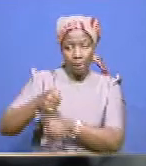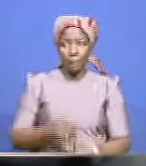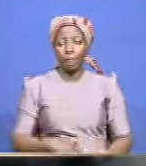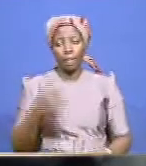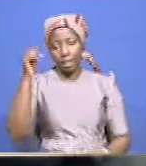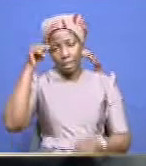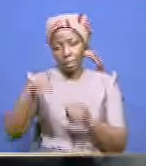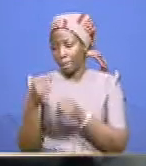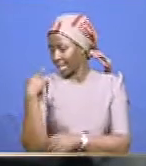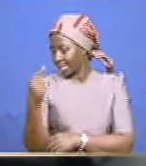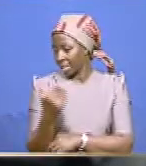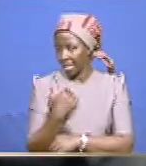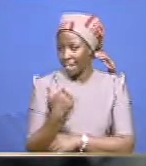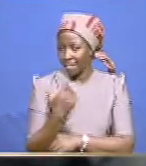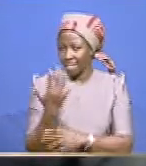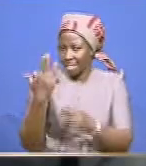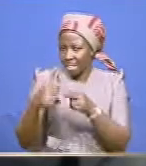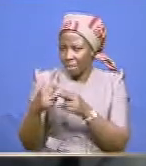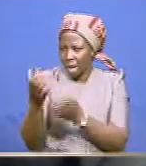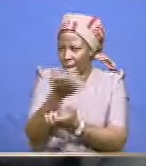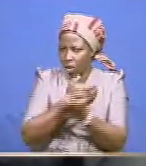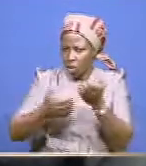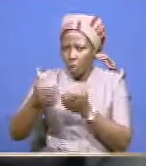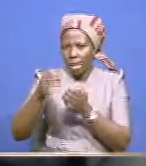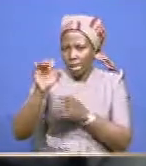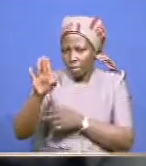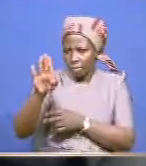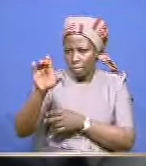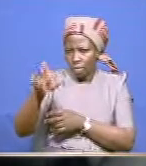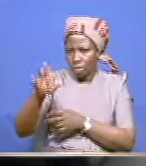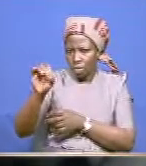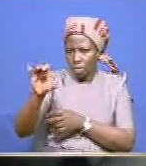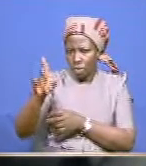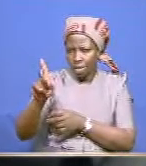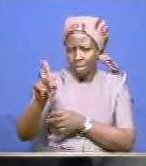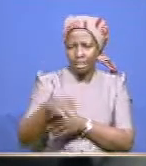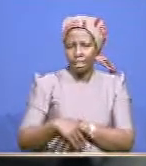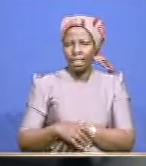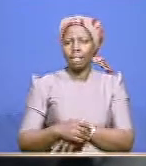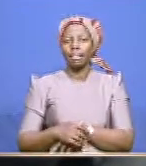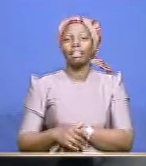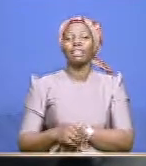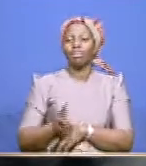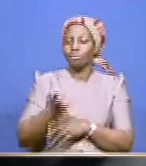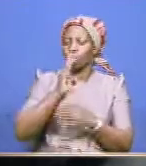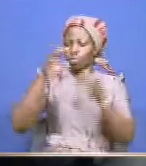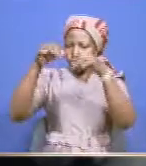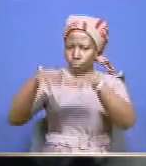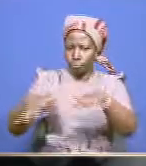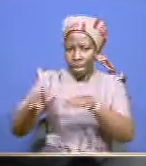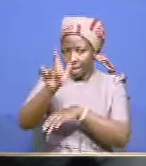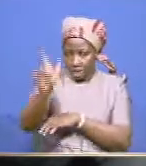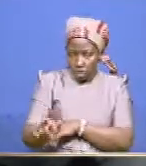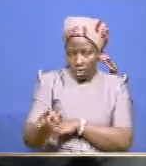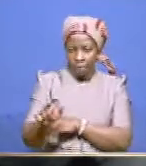was the so-called the economic blocks, yes, the Lake region, there is the frontiers,